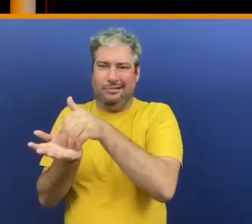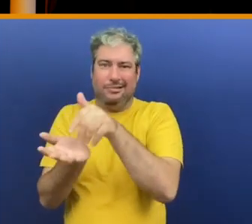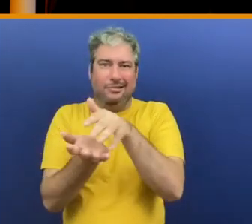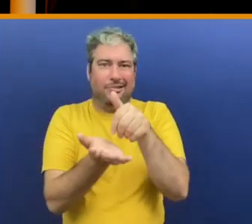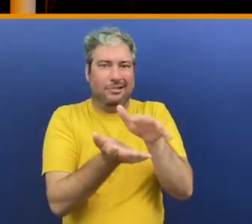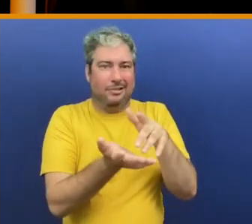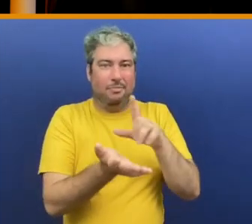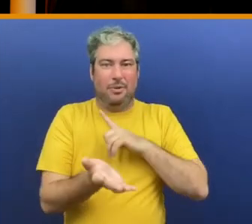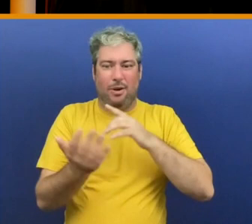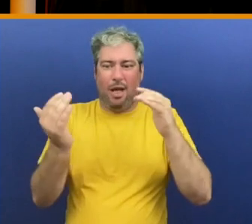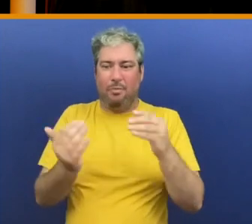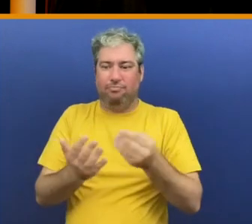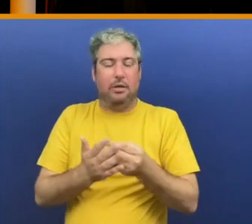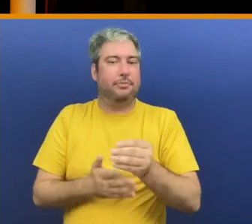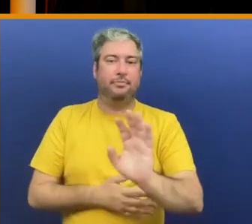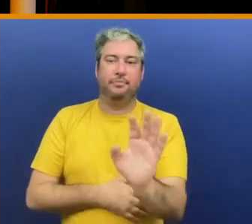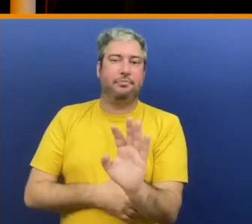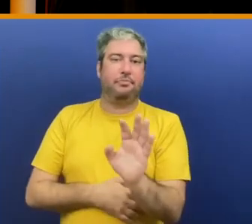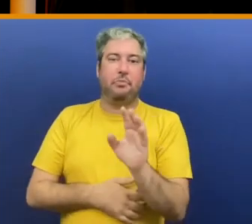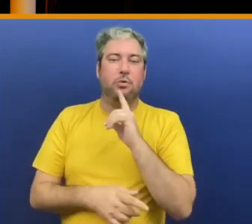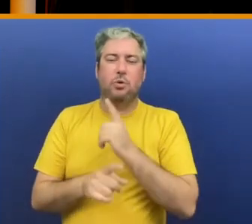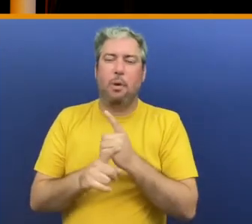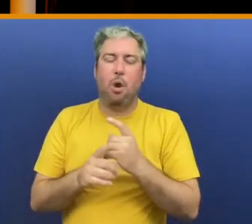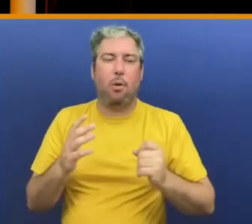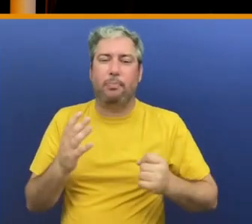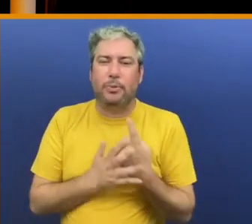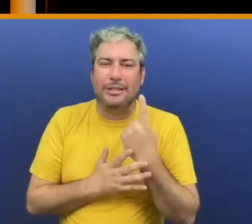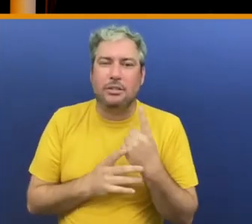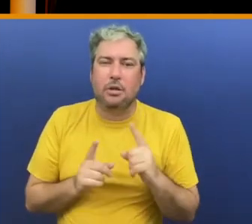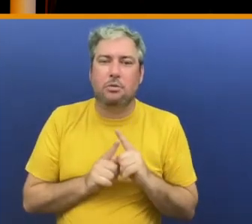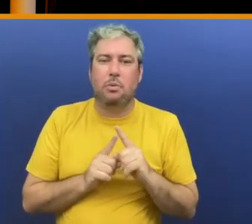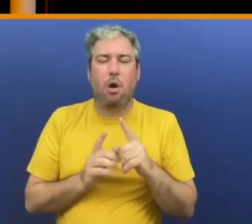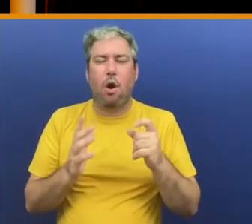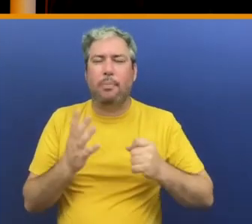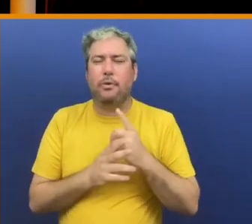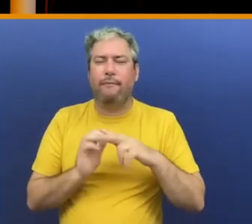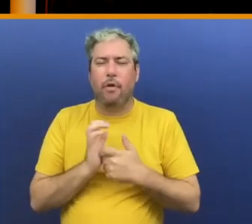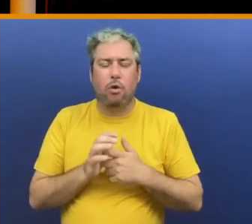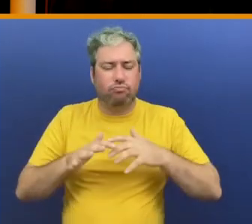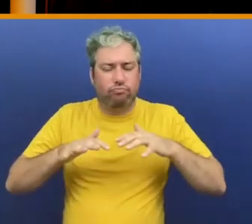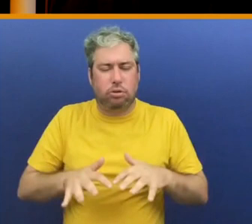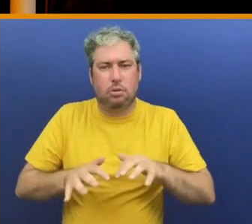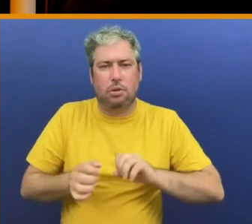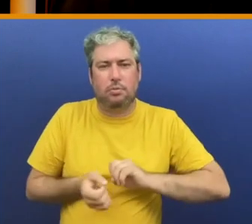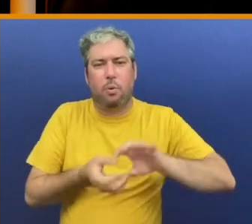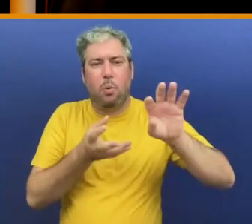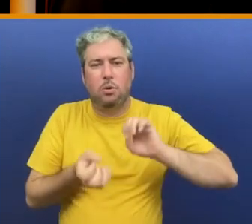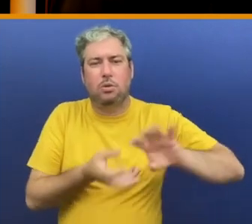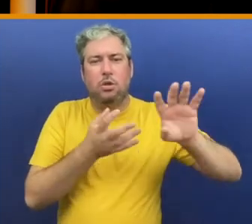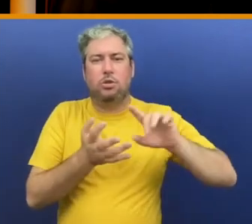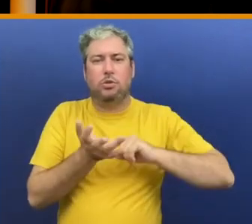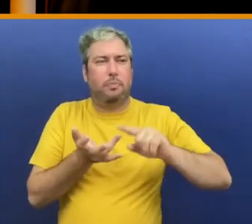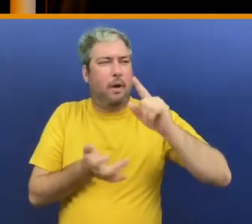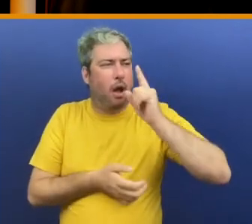as well, opportunities for British exporters to be able to export their goods around the world. But there's